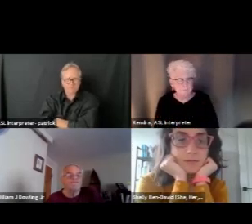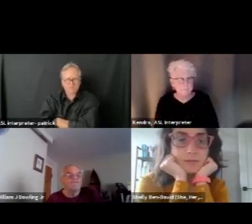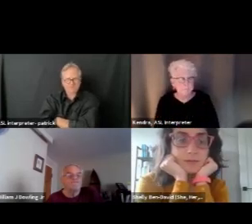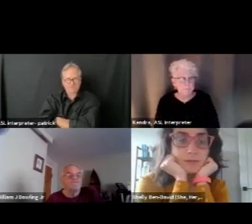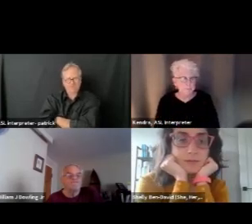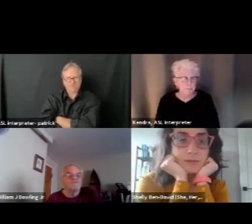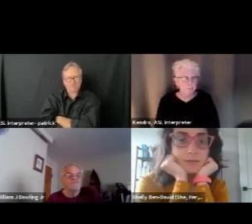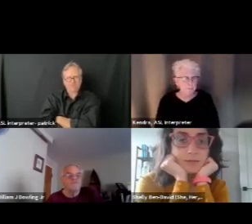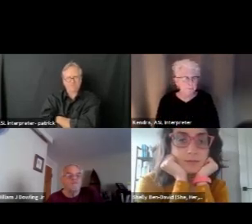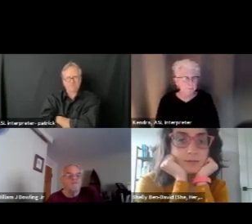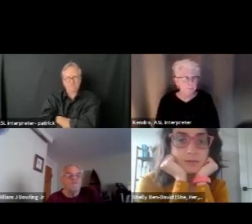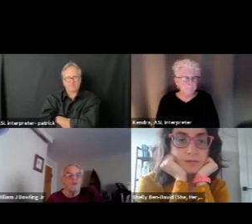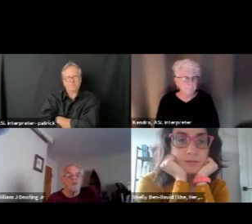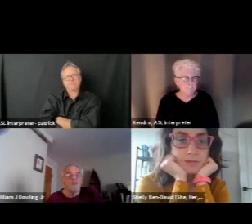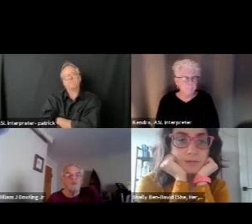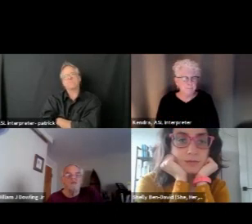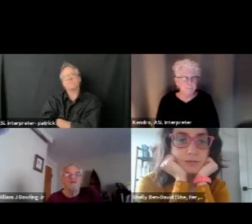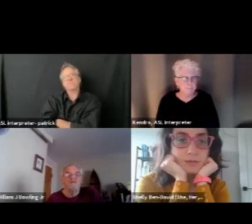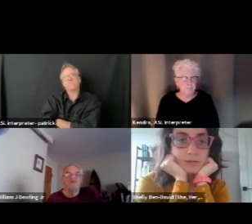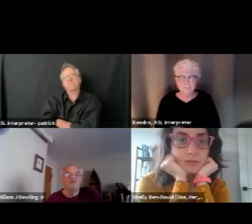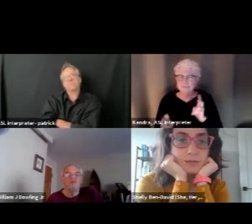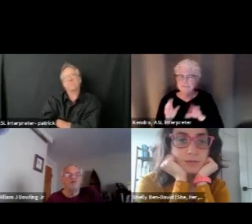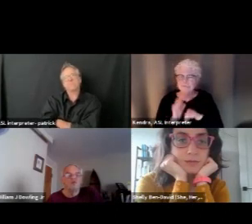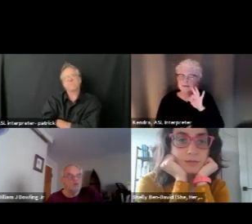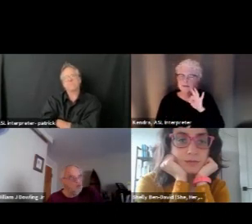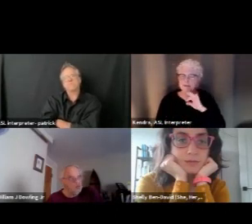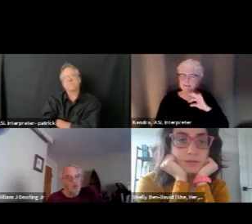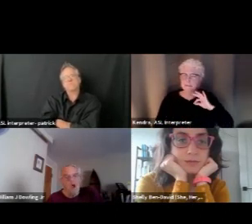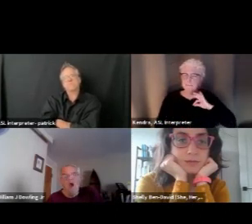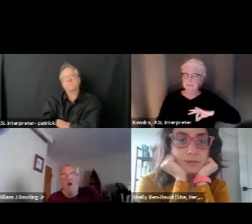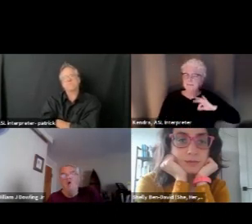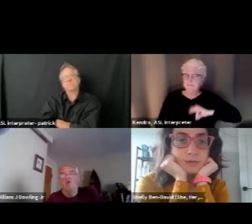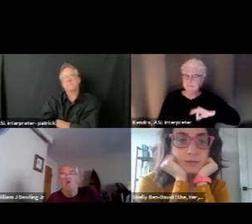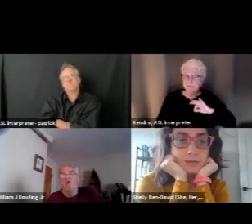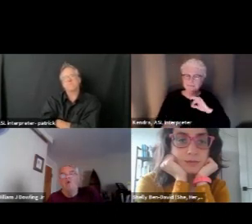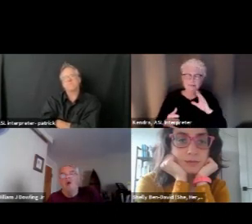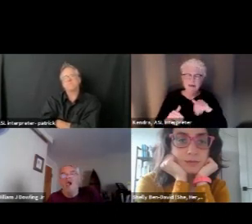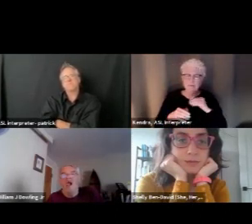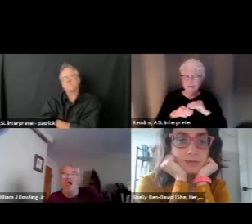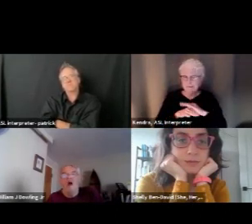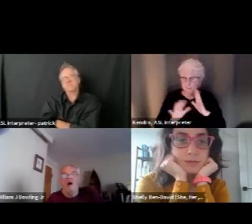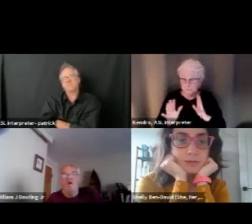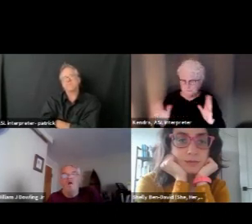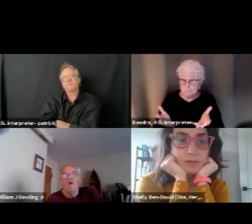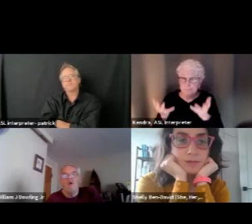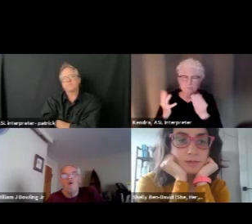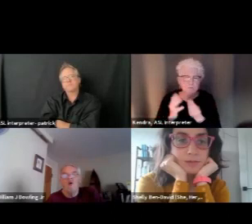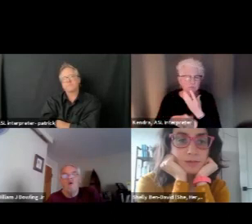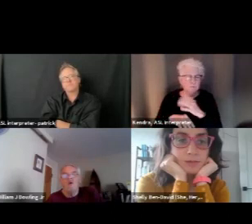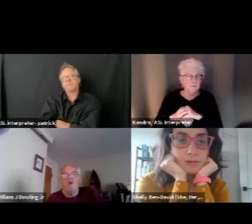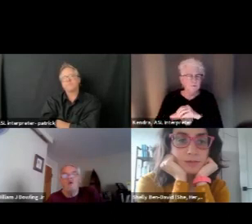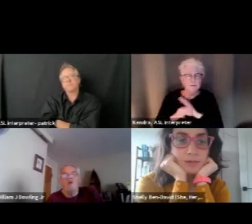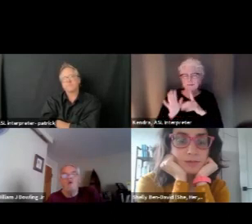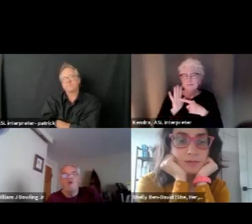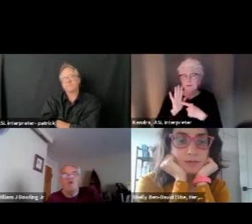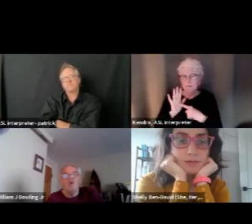is, I guess it's a parallel model describing how people change, experience change